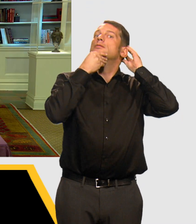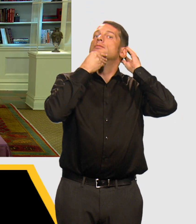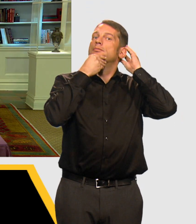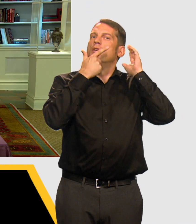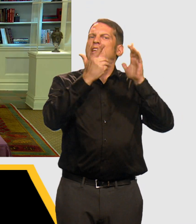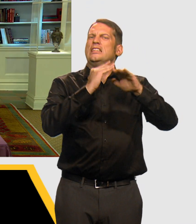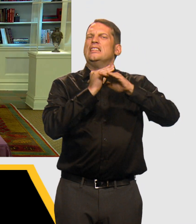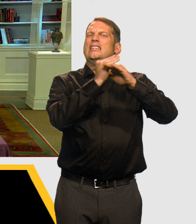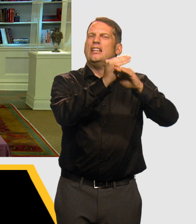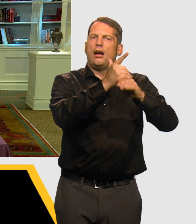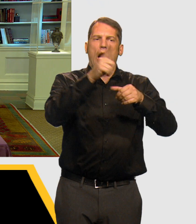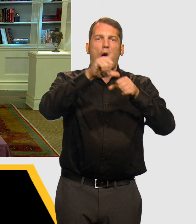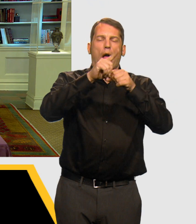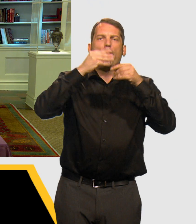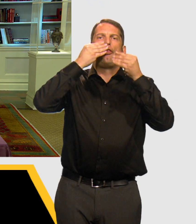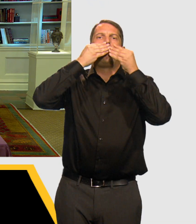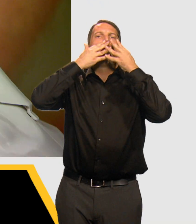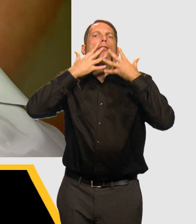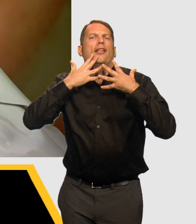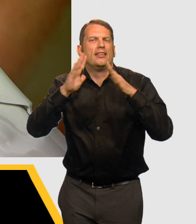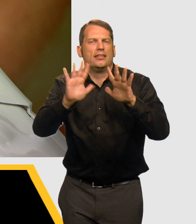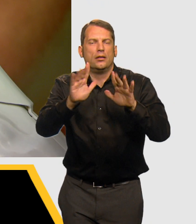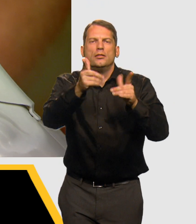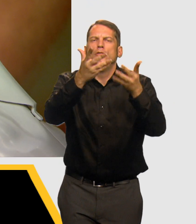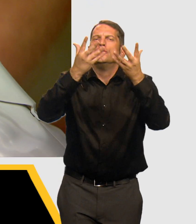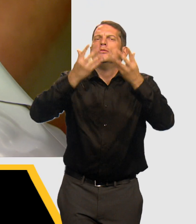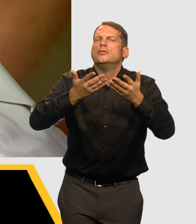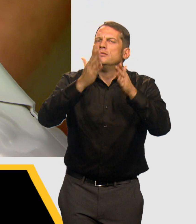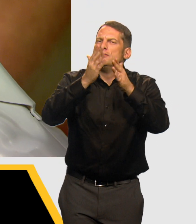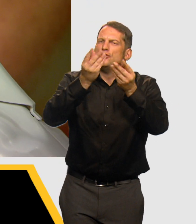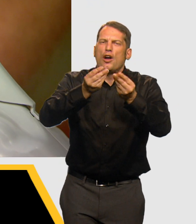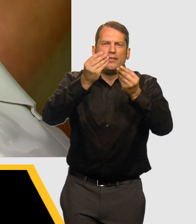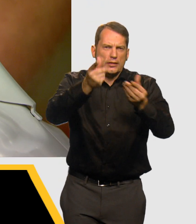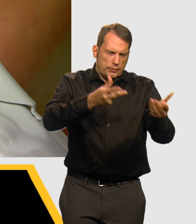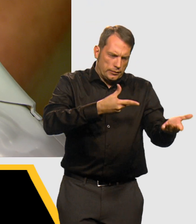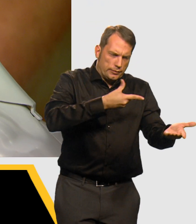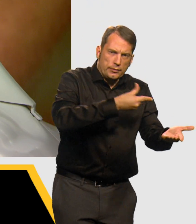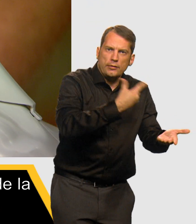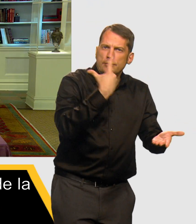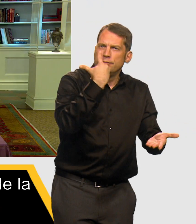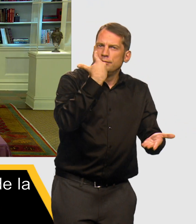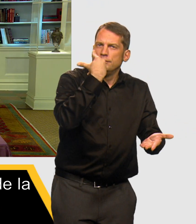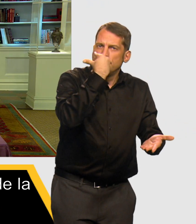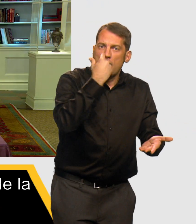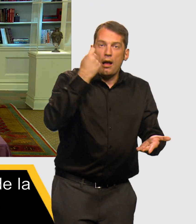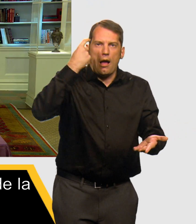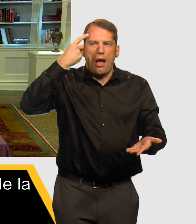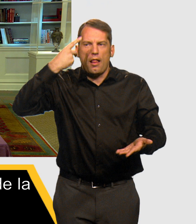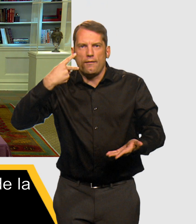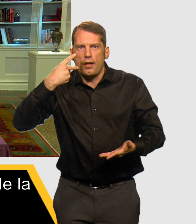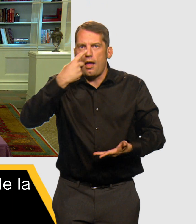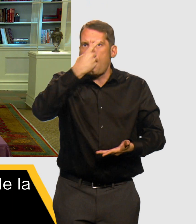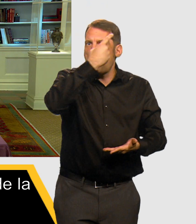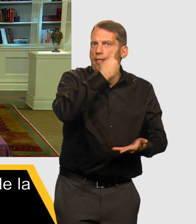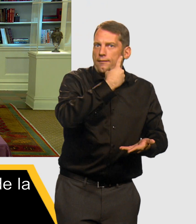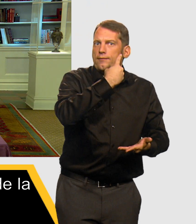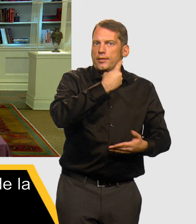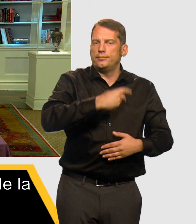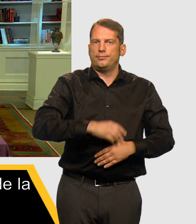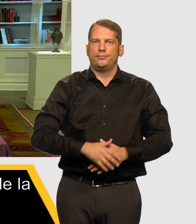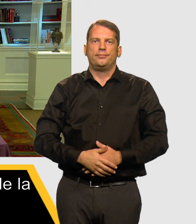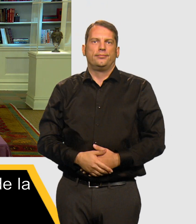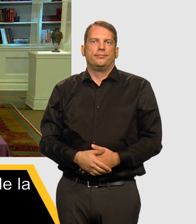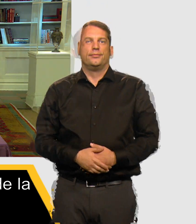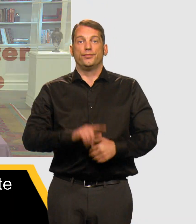naloxone doesn't run out of their nose. Gently place the atomizer in the person's nose and inject half the naloxone into